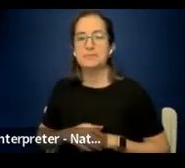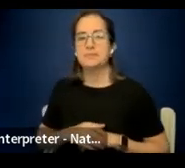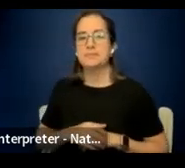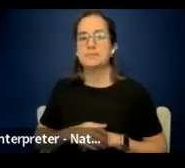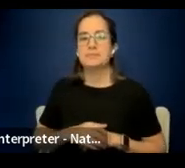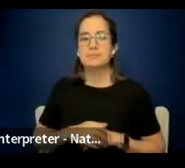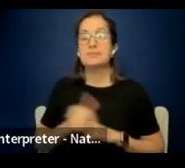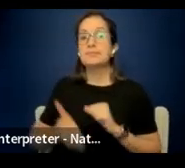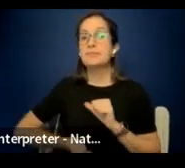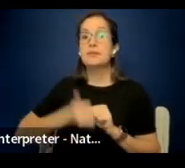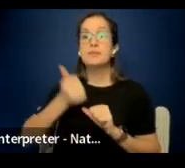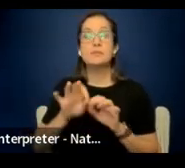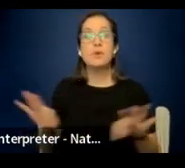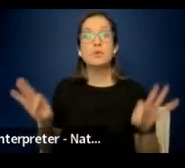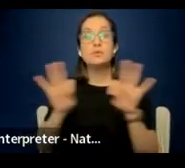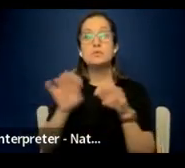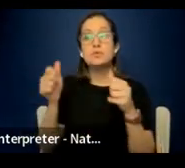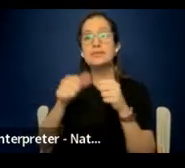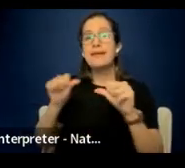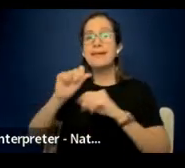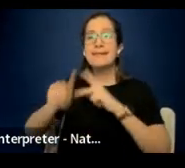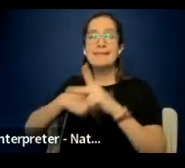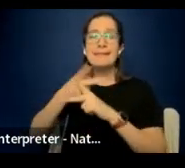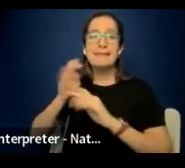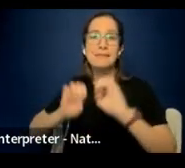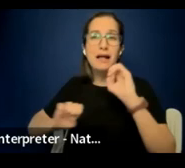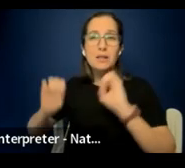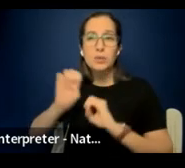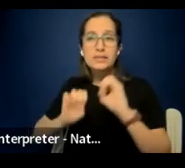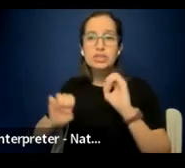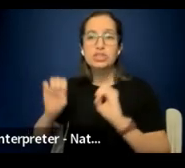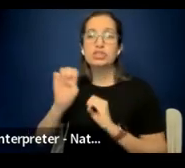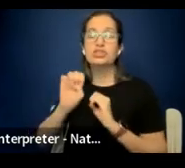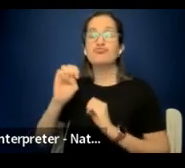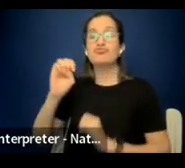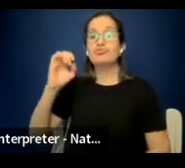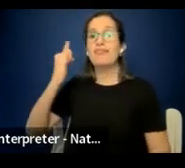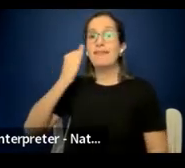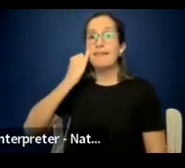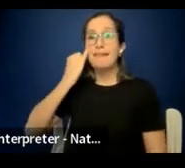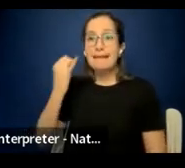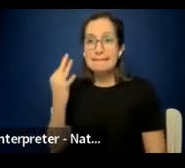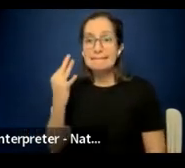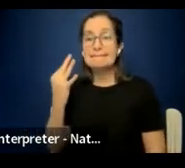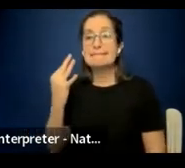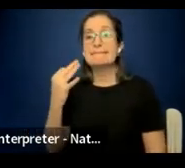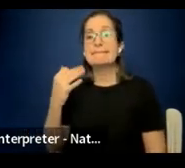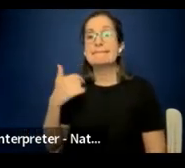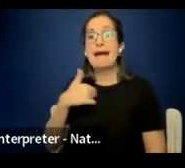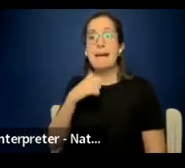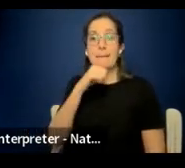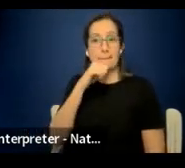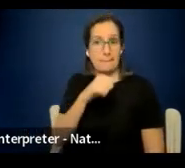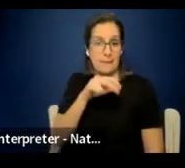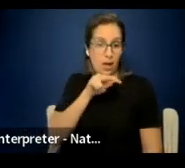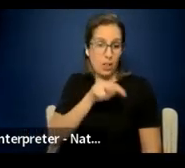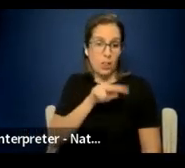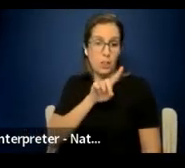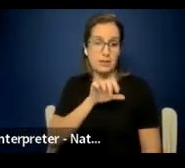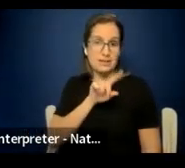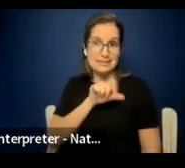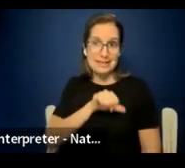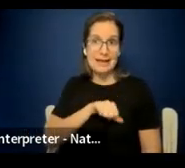importantly, any kind of evaluation is kind of pointless if we're not actually looking at the data and the feedback that we get back